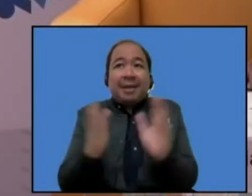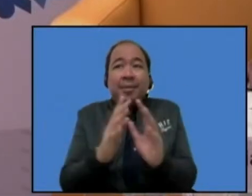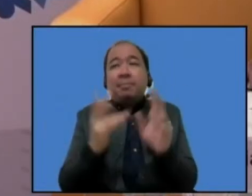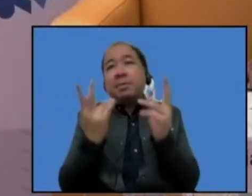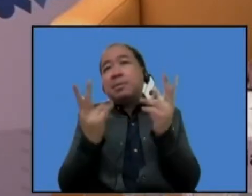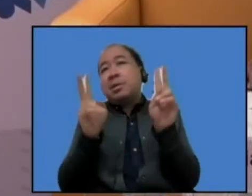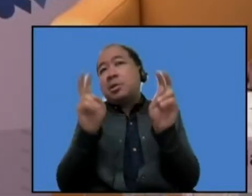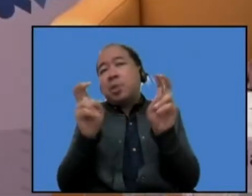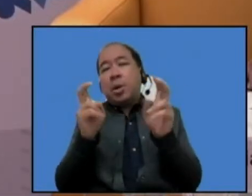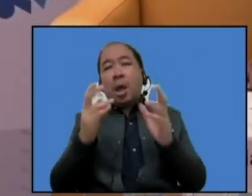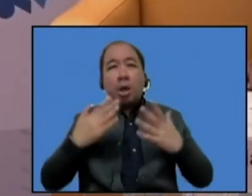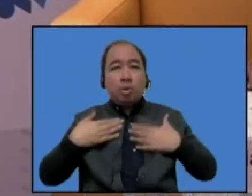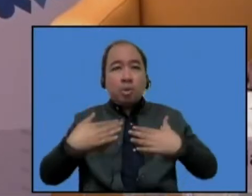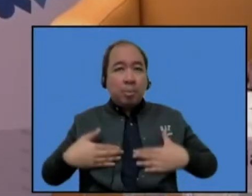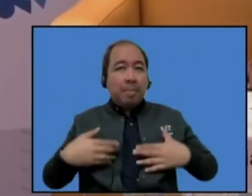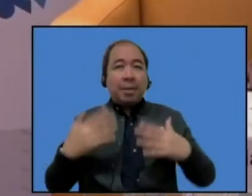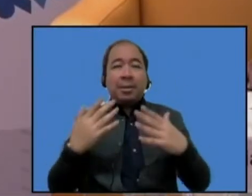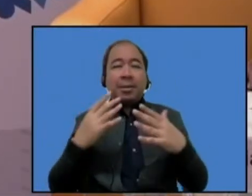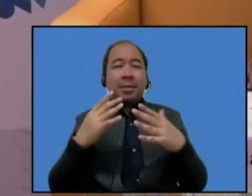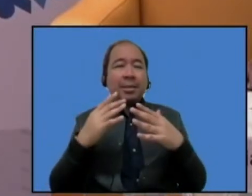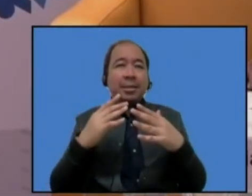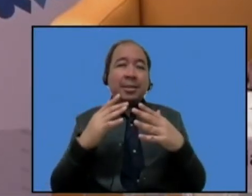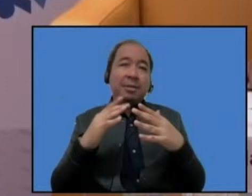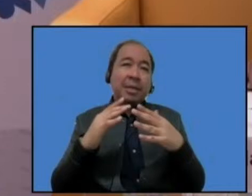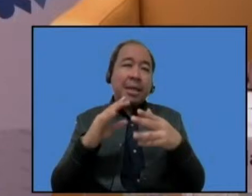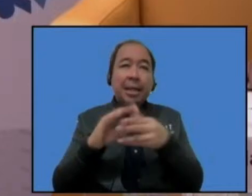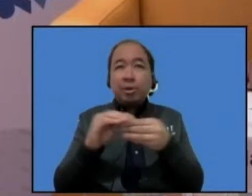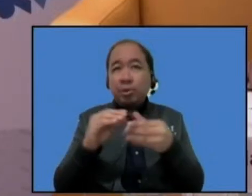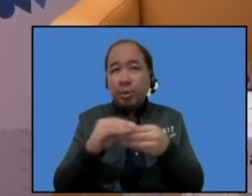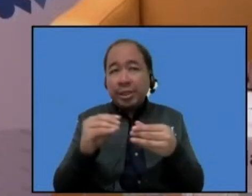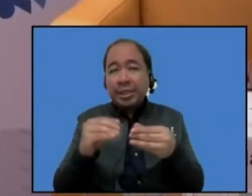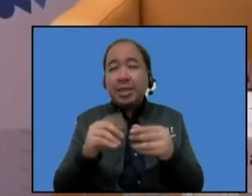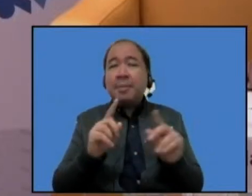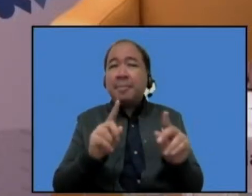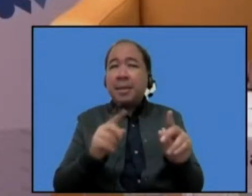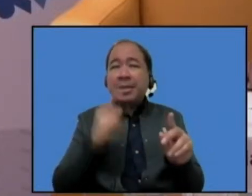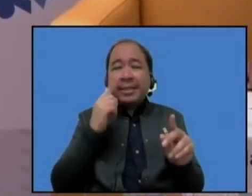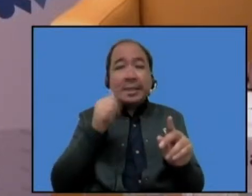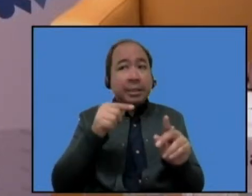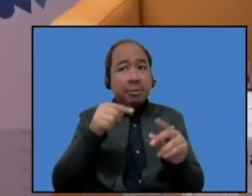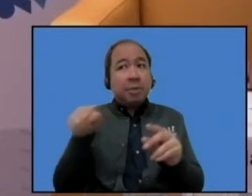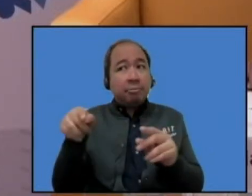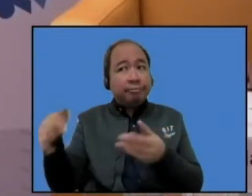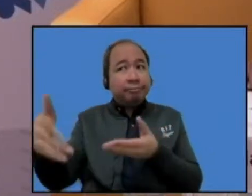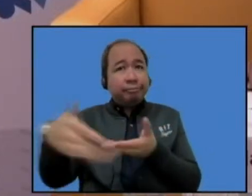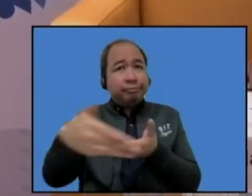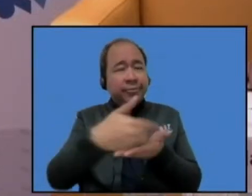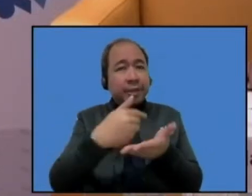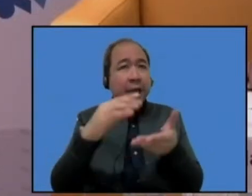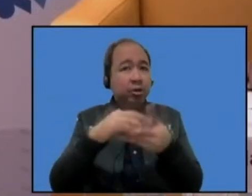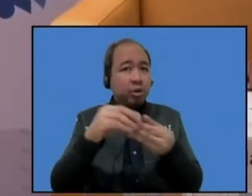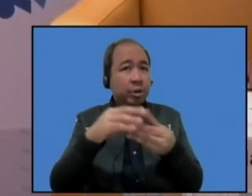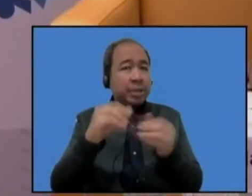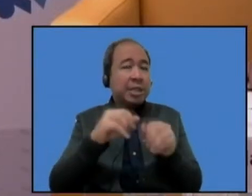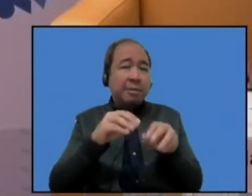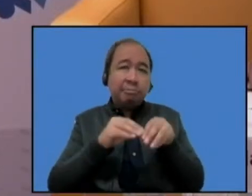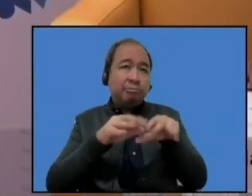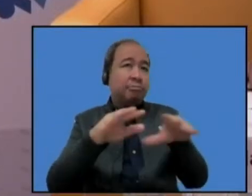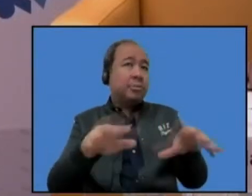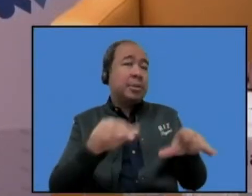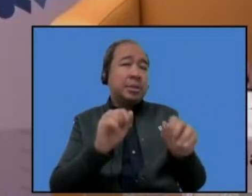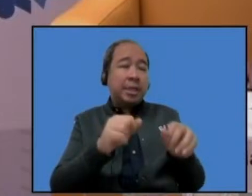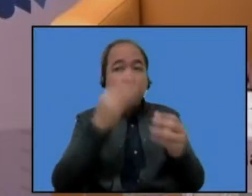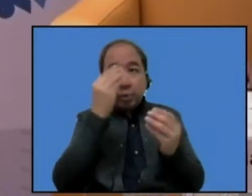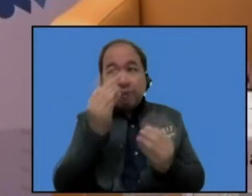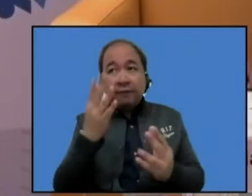story sometimes and gets filed in like some weird section somewhere. But those stories do get traction, and we can tell newsrooms that